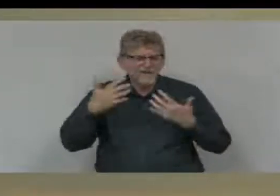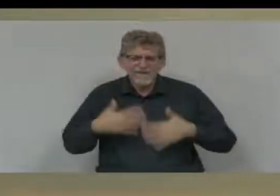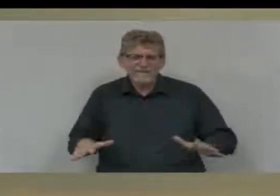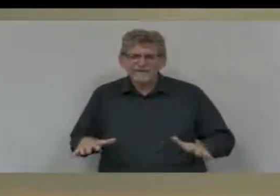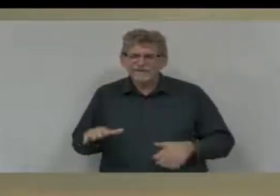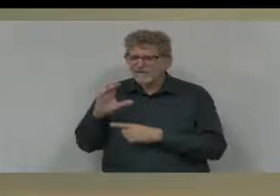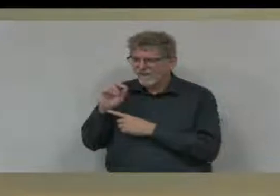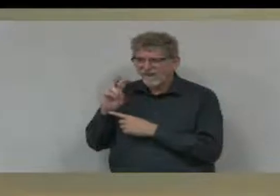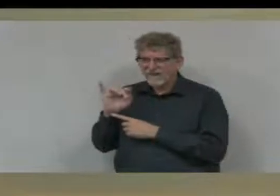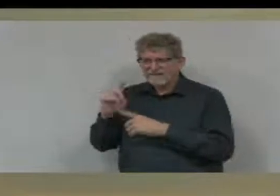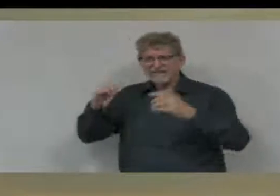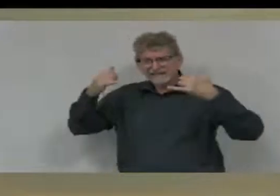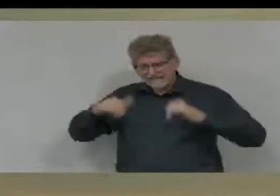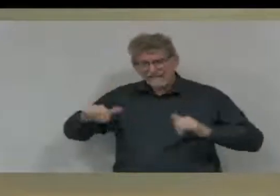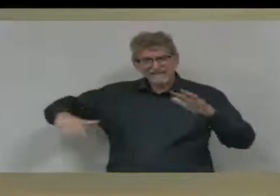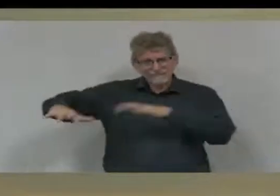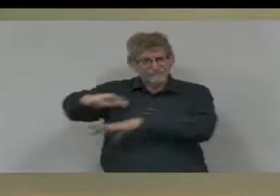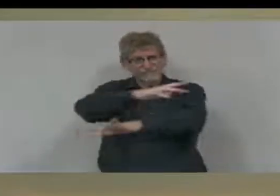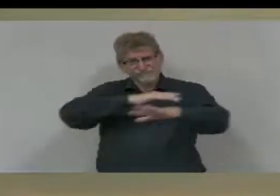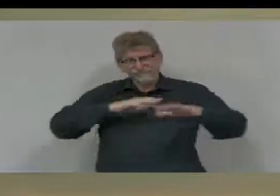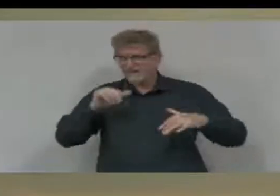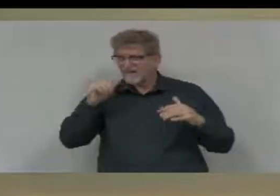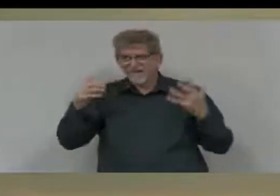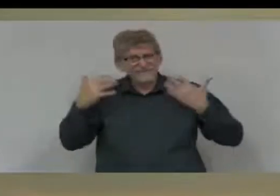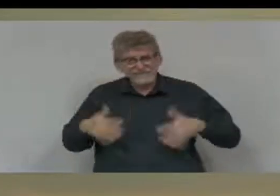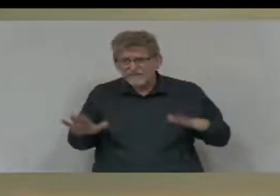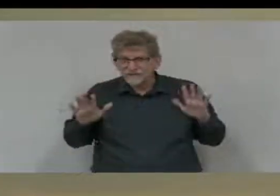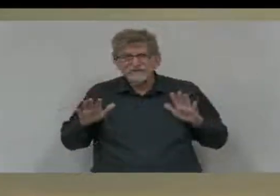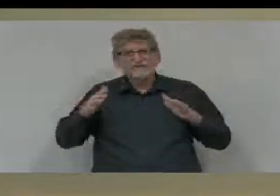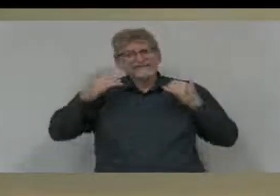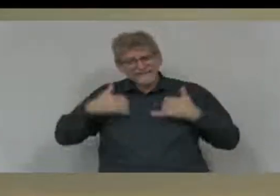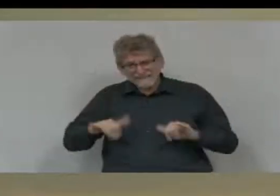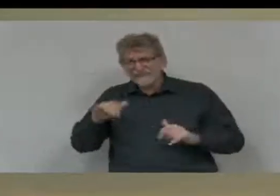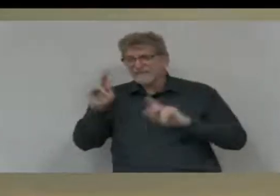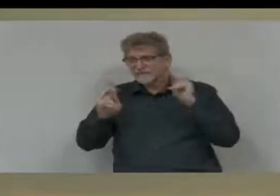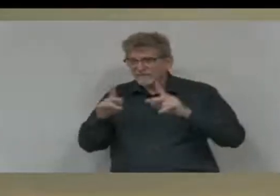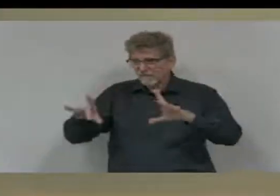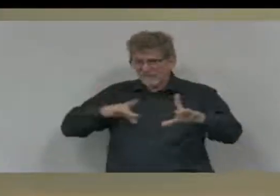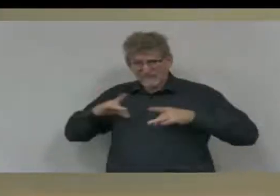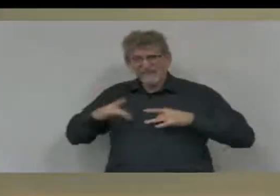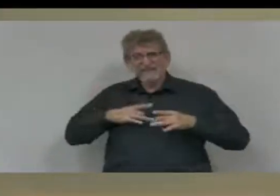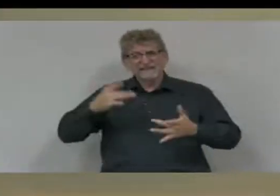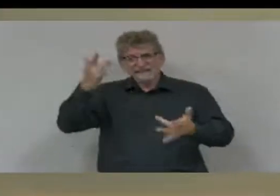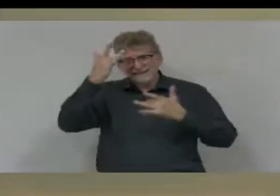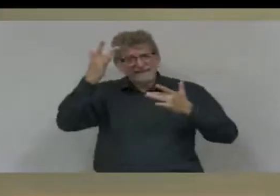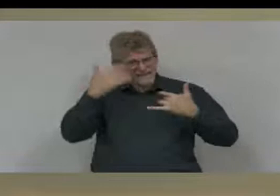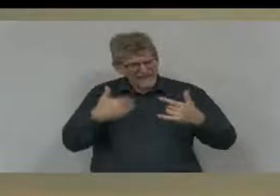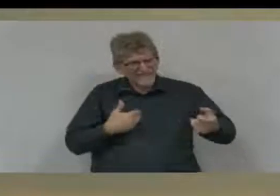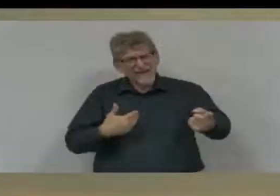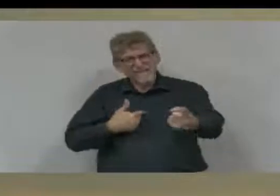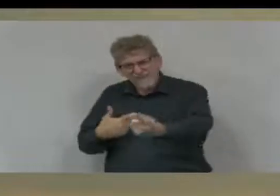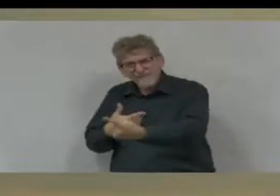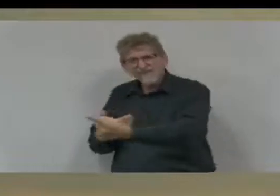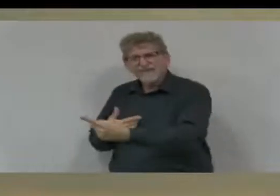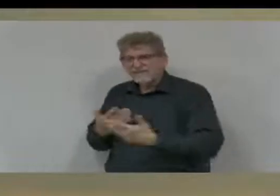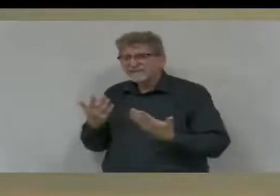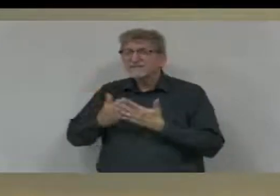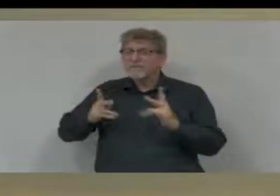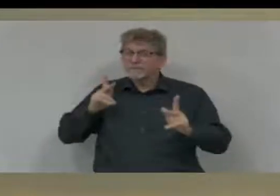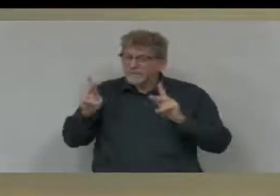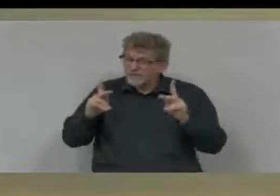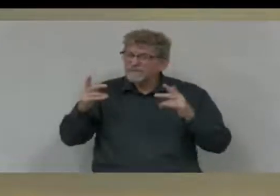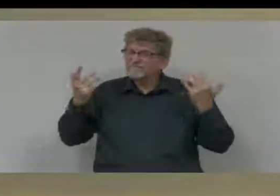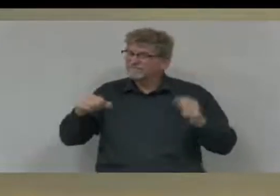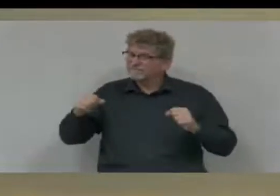people getting COVID-19. Some of them are of course, ending up in the